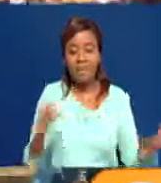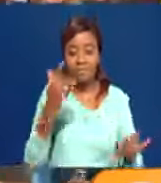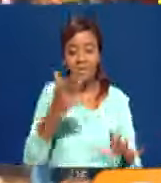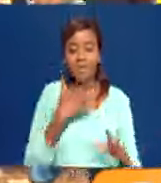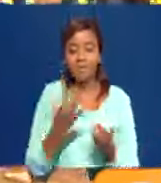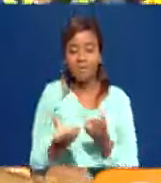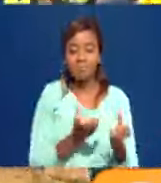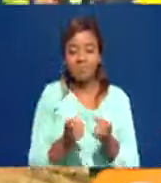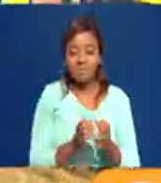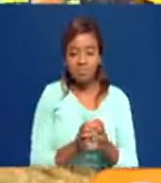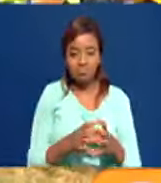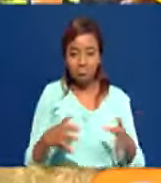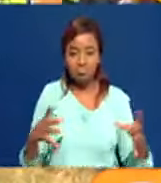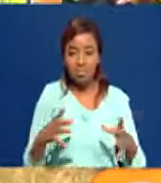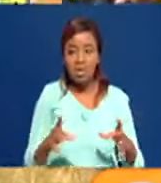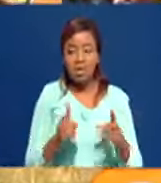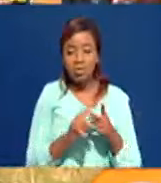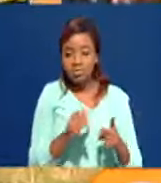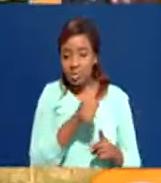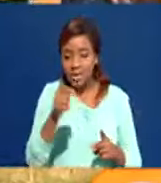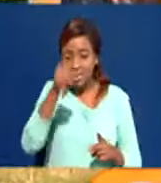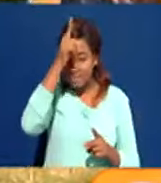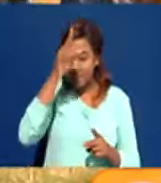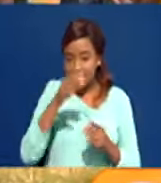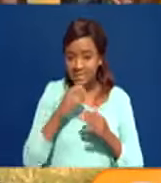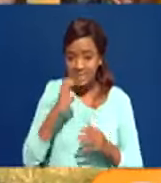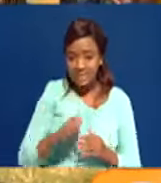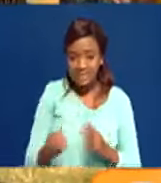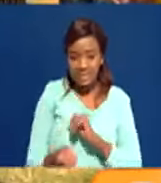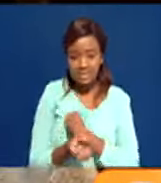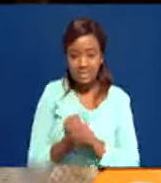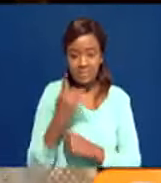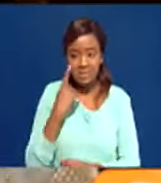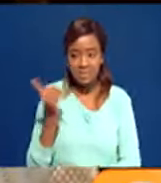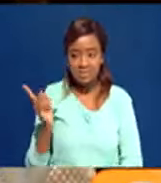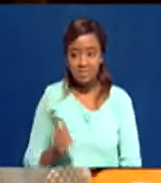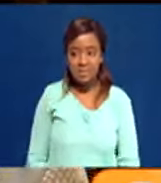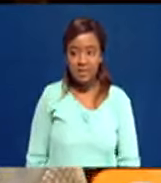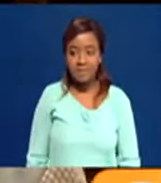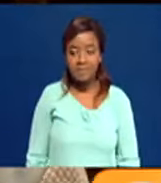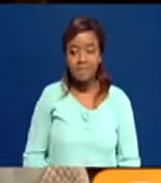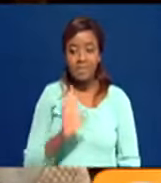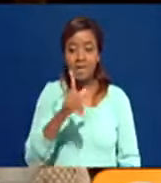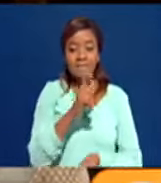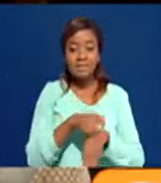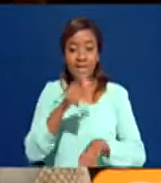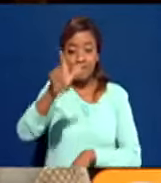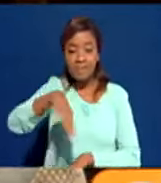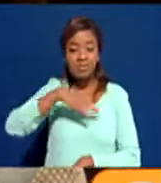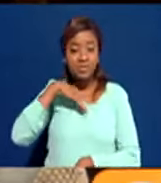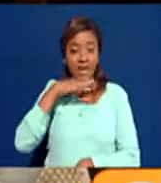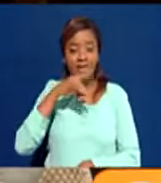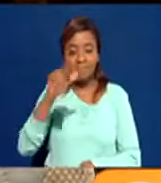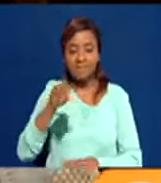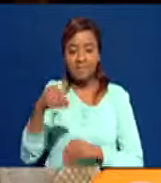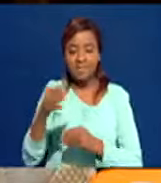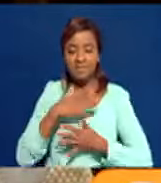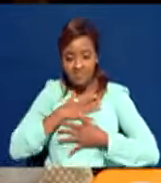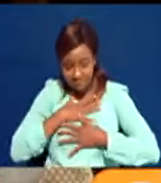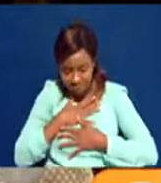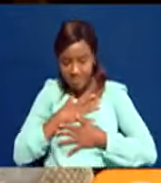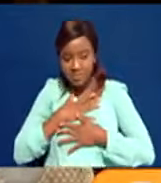business. Bernard Mogaka, a village elder here, gives us more details. Kwa hivyo mtu akikufa lazima apatiwe heshima yake.